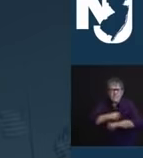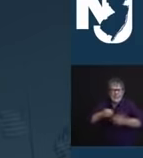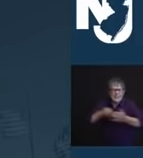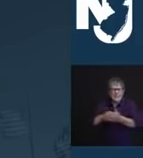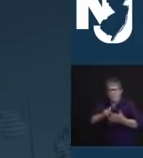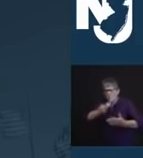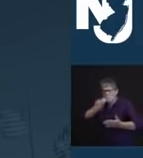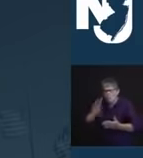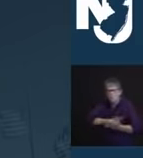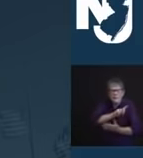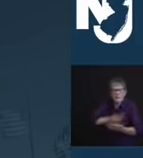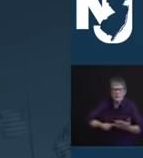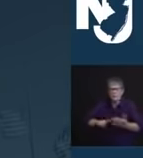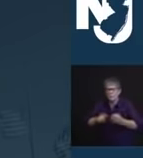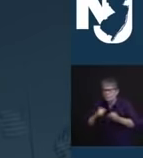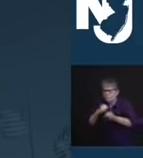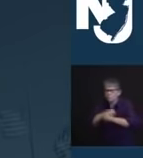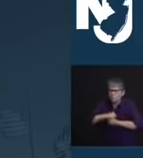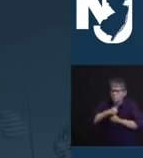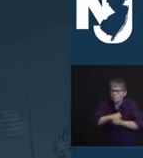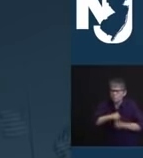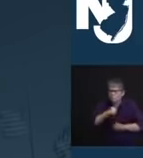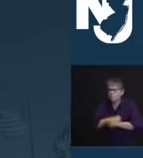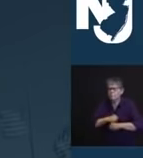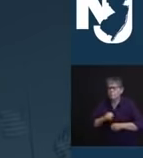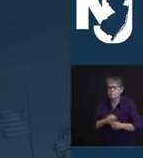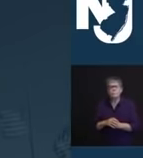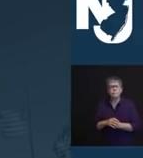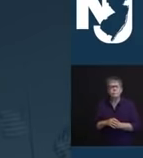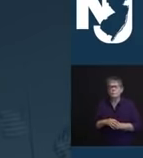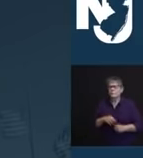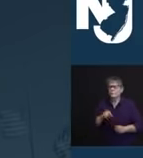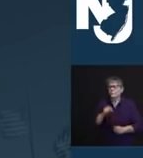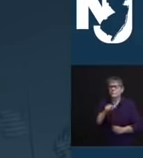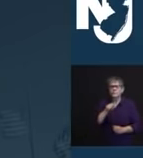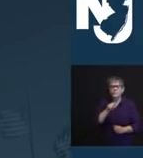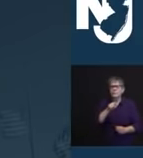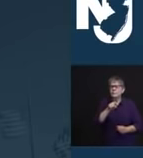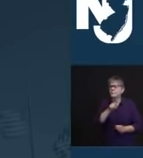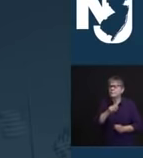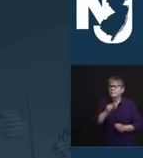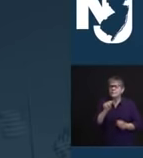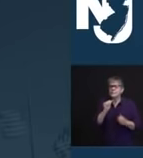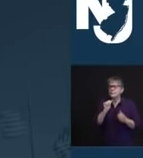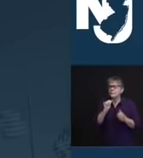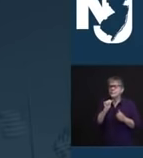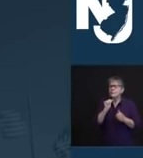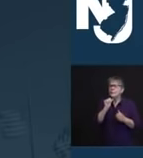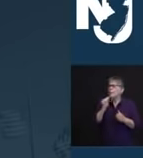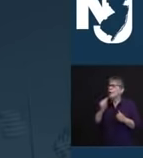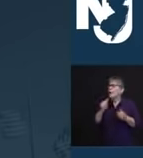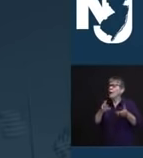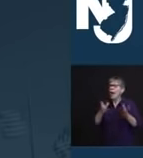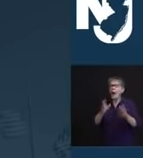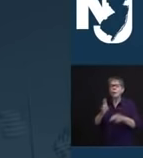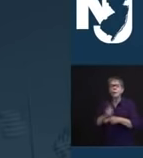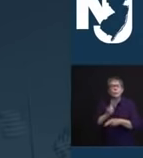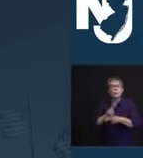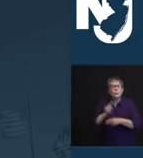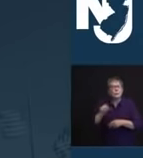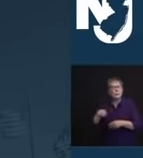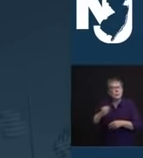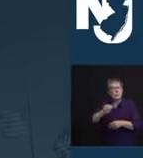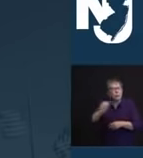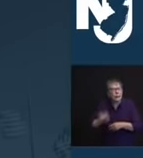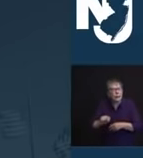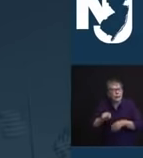Central when he was barred from using the school's swimming pool because he was black. Much of the progress made in New York City over the past 30 years